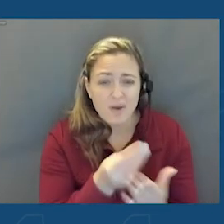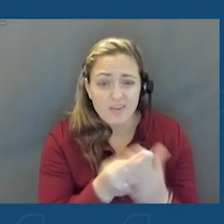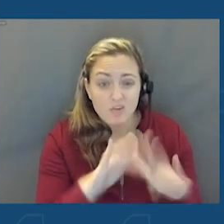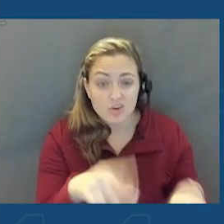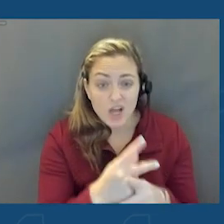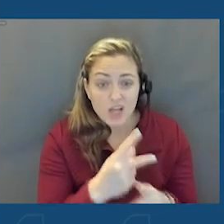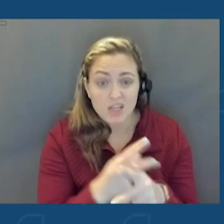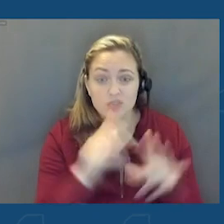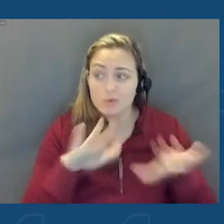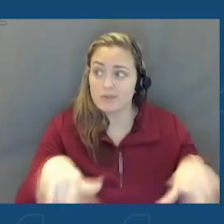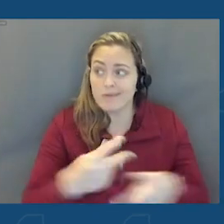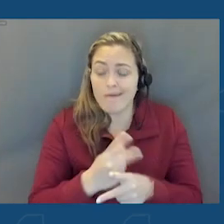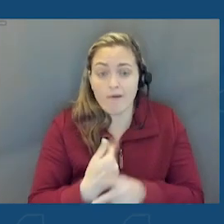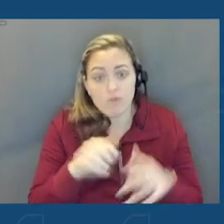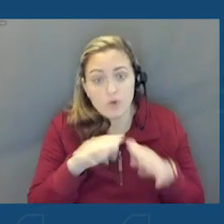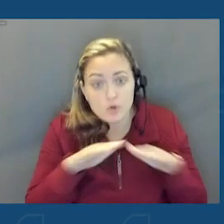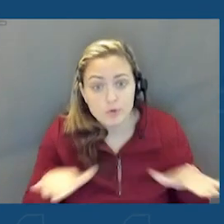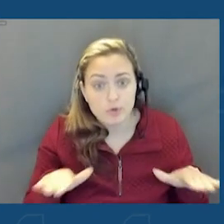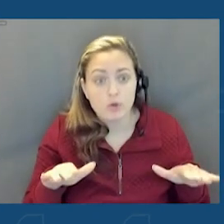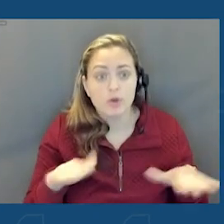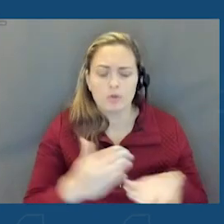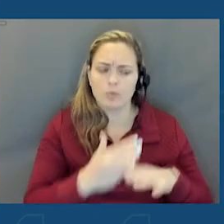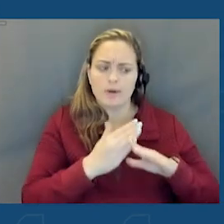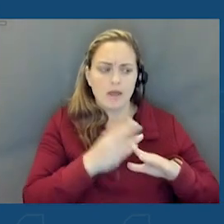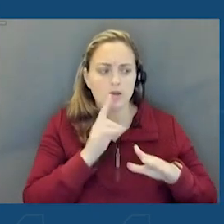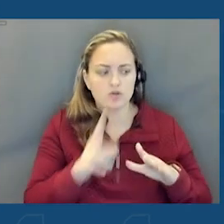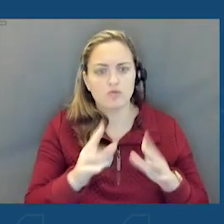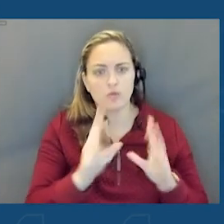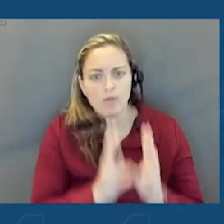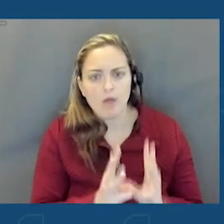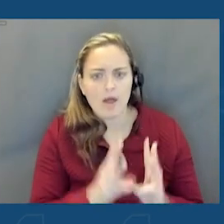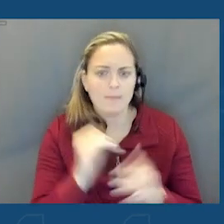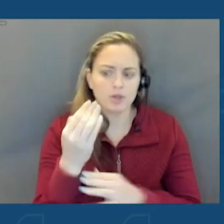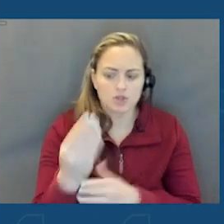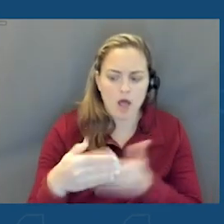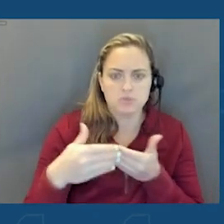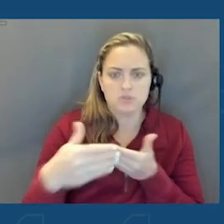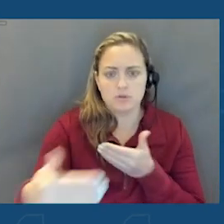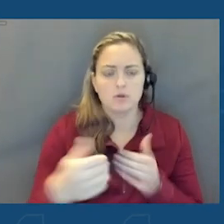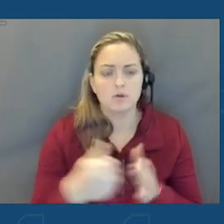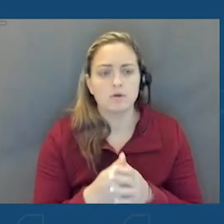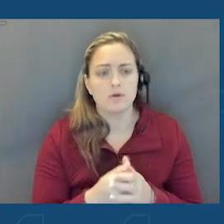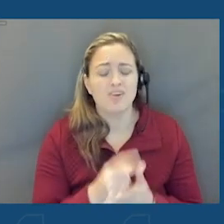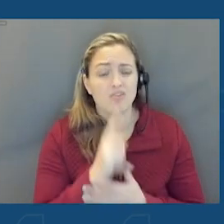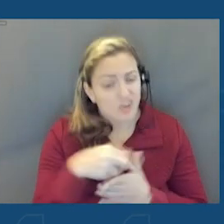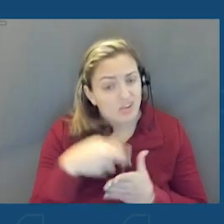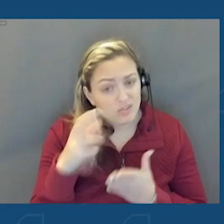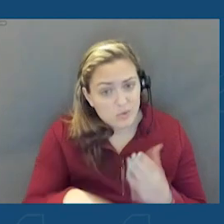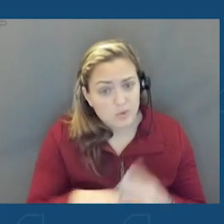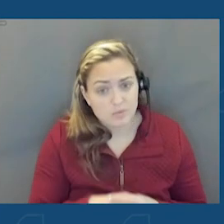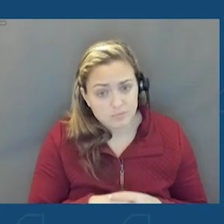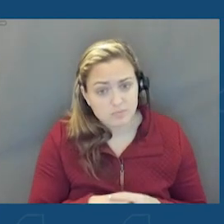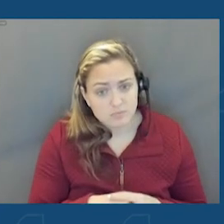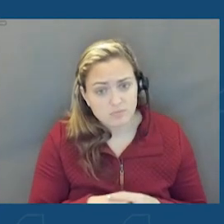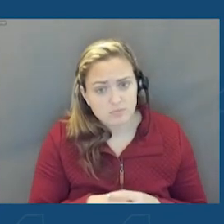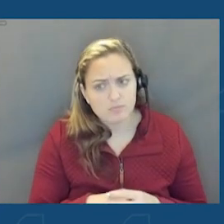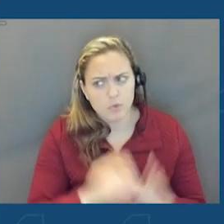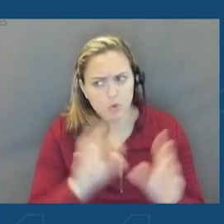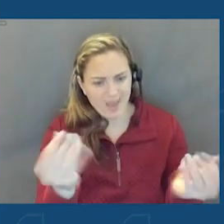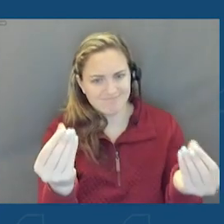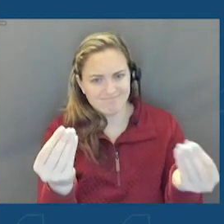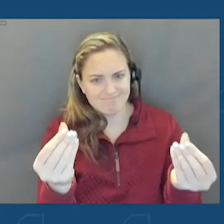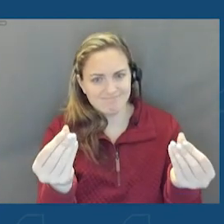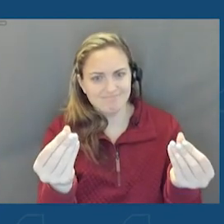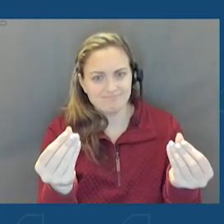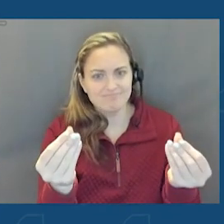of our children, protections in climate and jobs moving forward. Those are real results. They are tangible. And you know what it means?